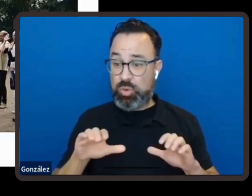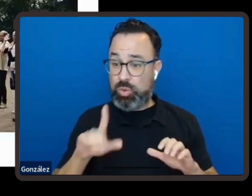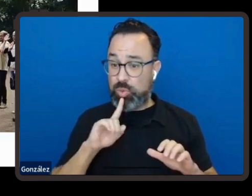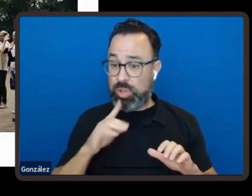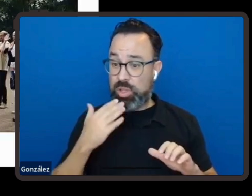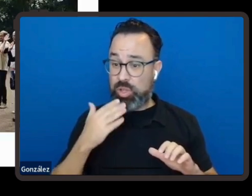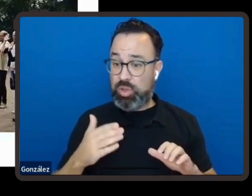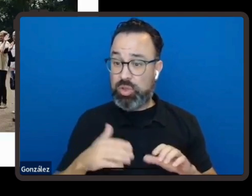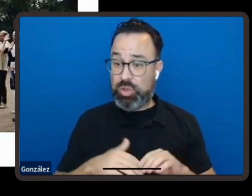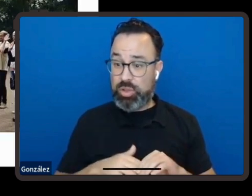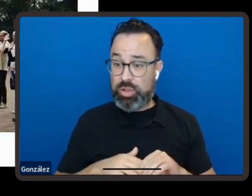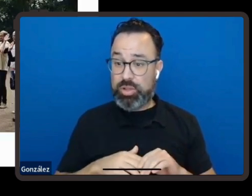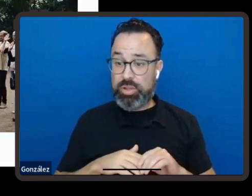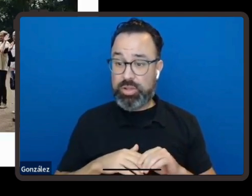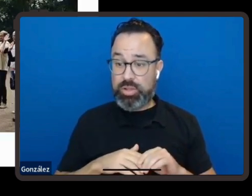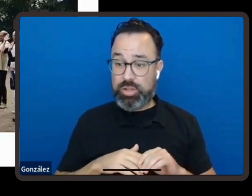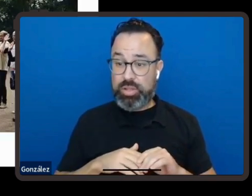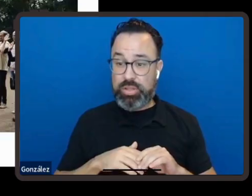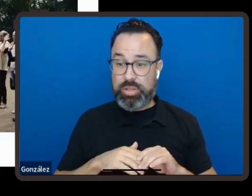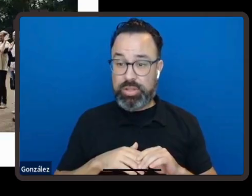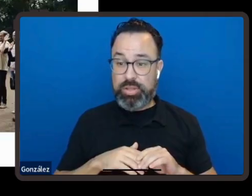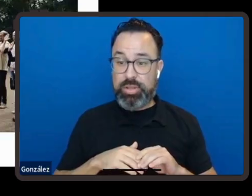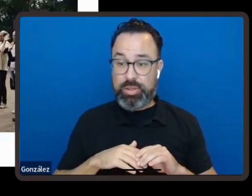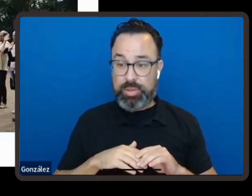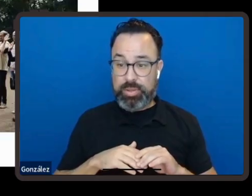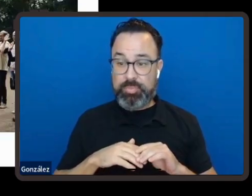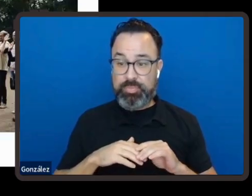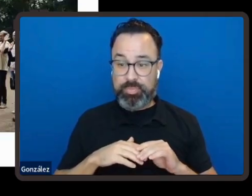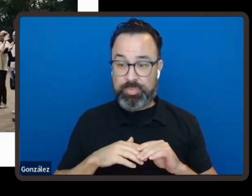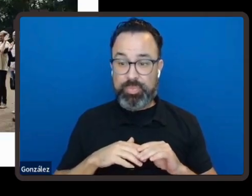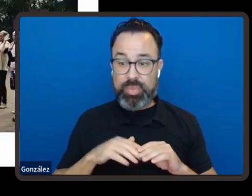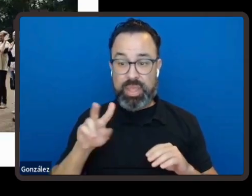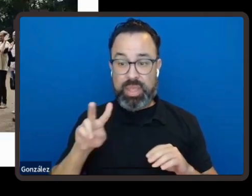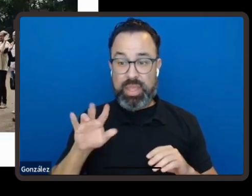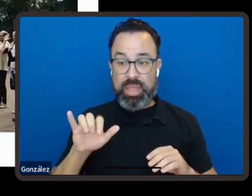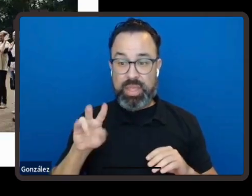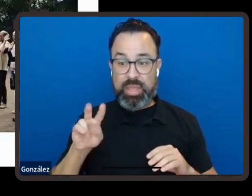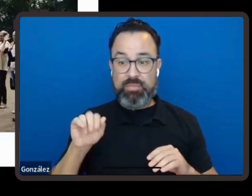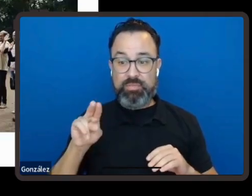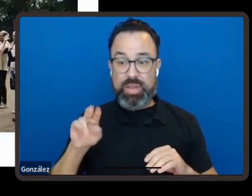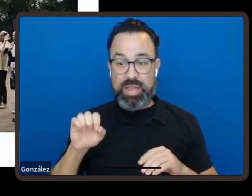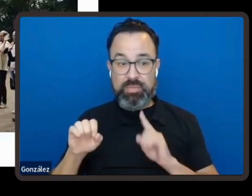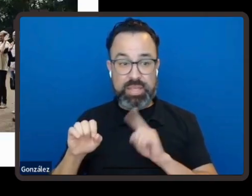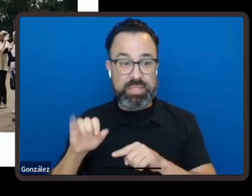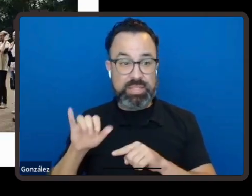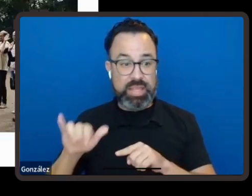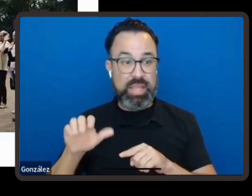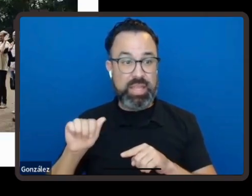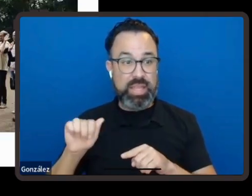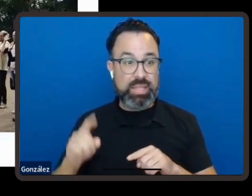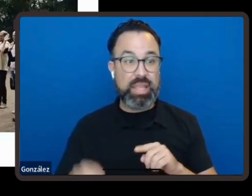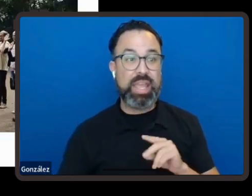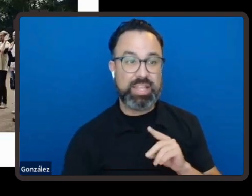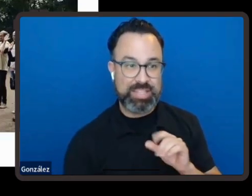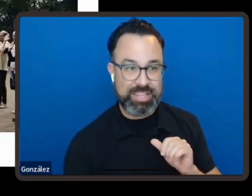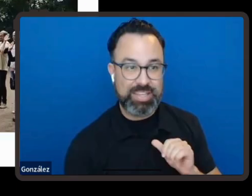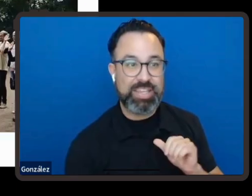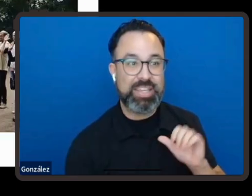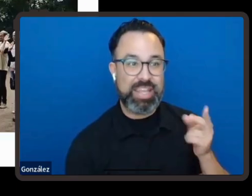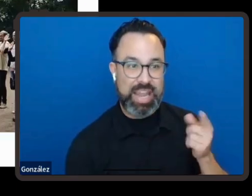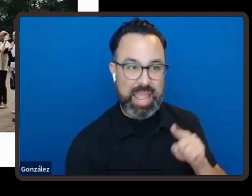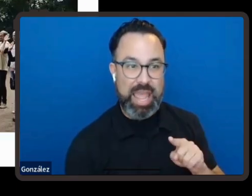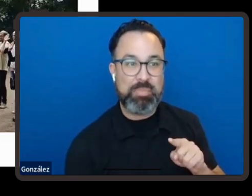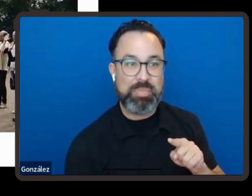it's usually very well tolerated. Vyvanse is a drug for ADHD, and ADHD can happen with charge. Again,